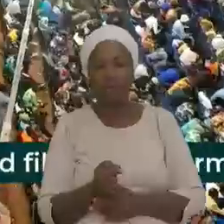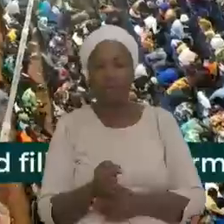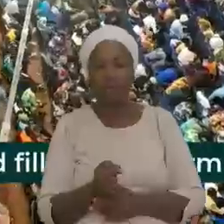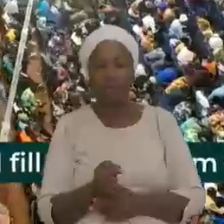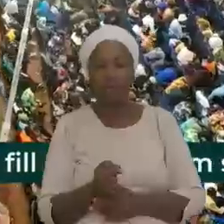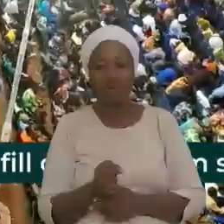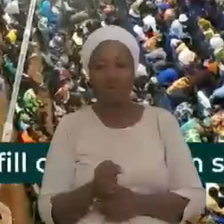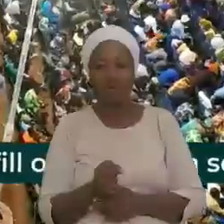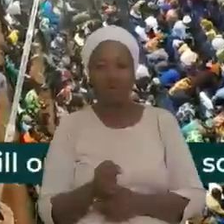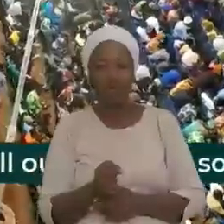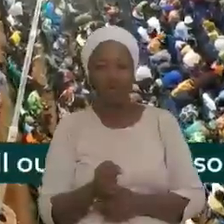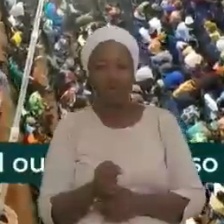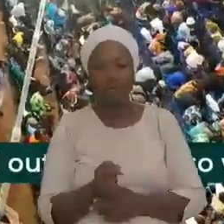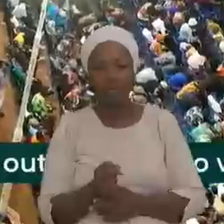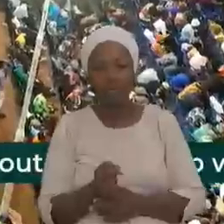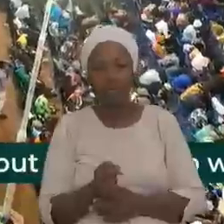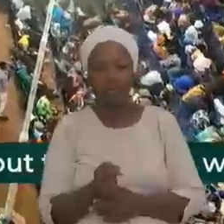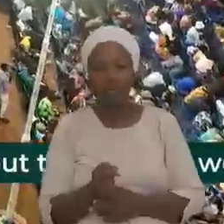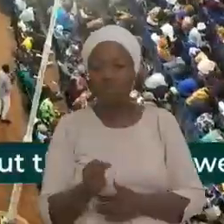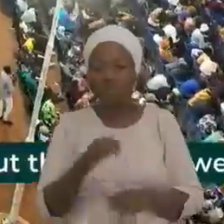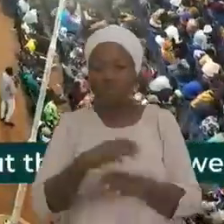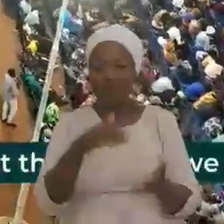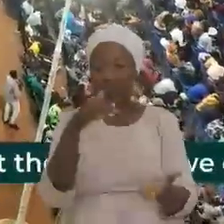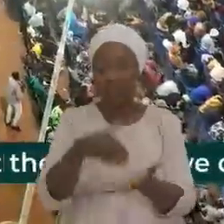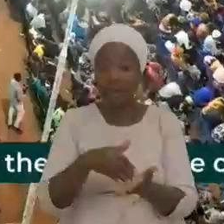In the center, at the middle. Have you finished?